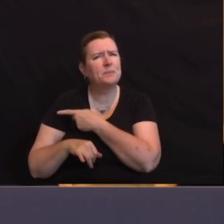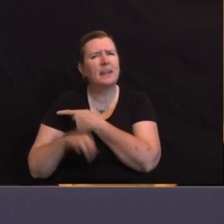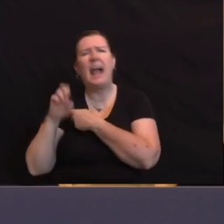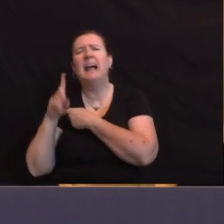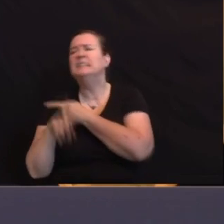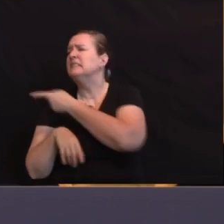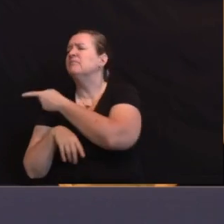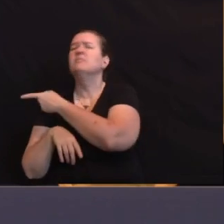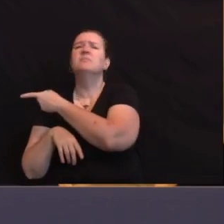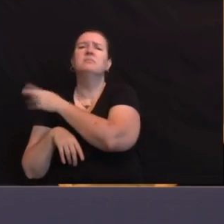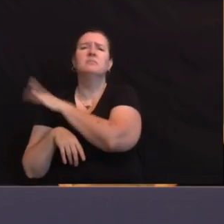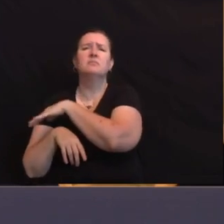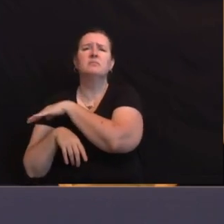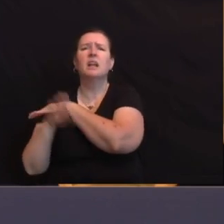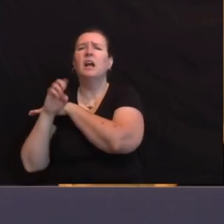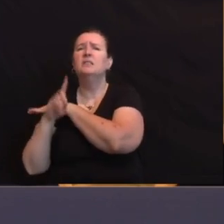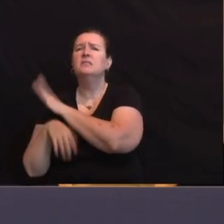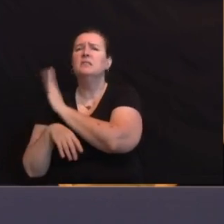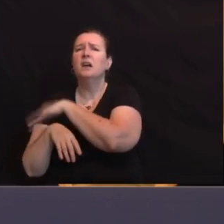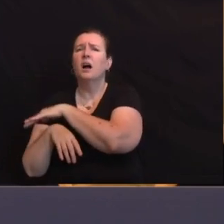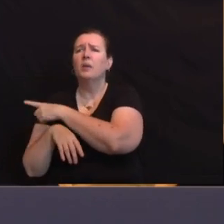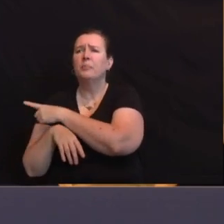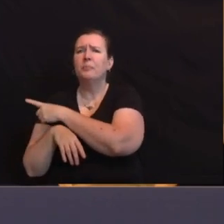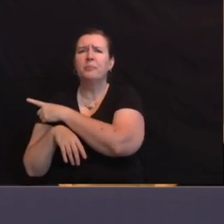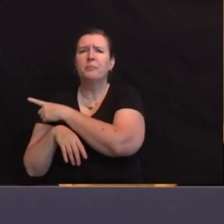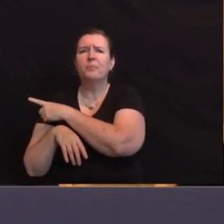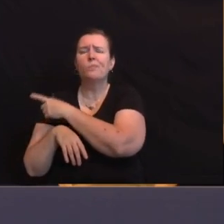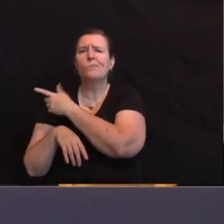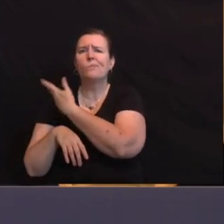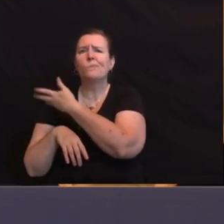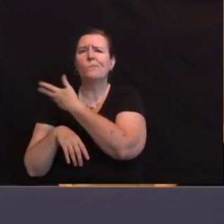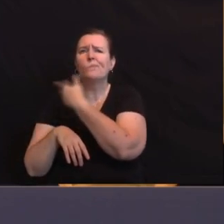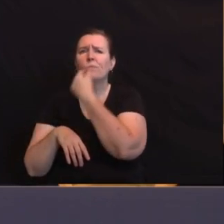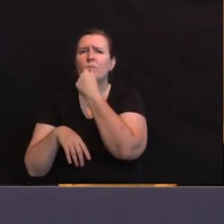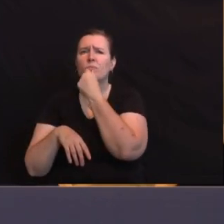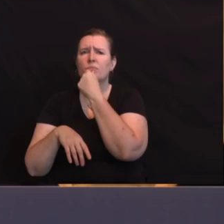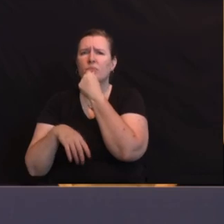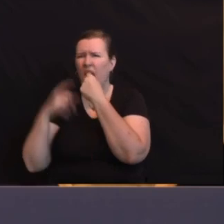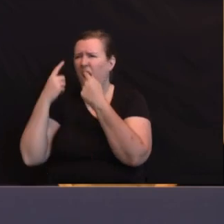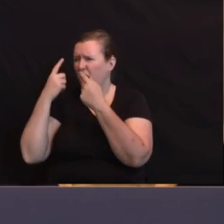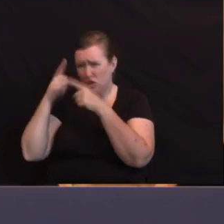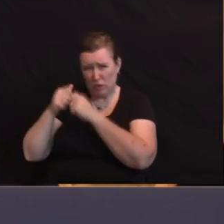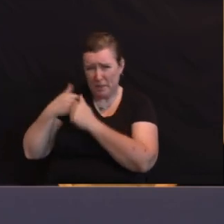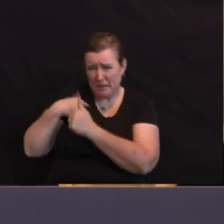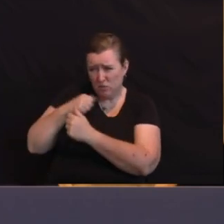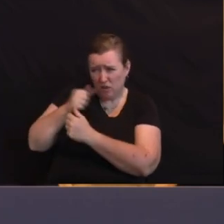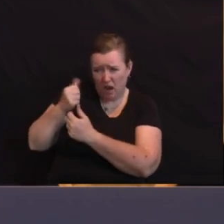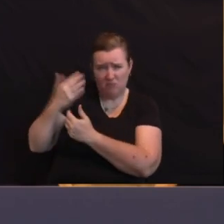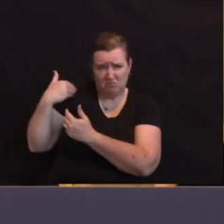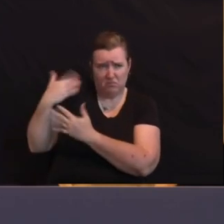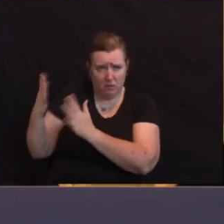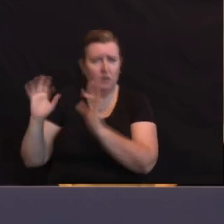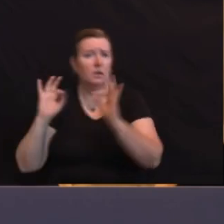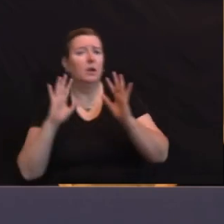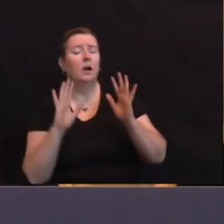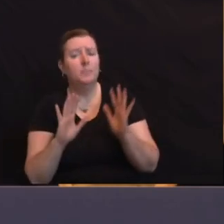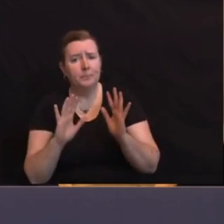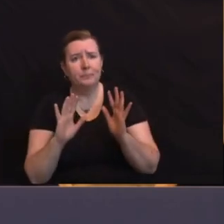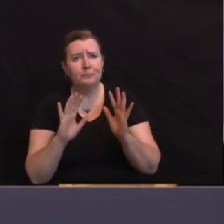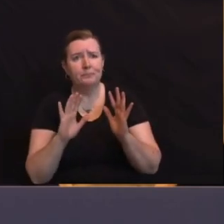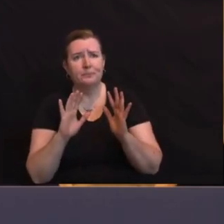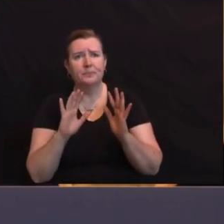and Ed's lives in this, I suspect would endorse this. With the exceptions of the hyper flare-ups